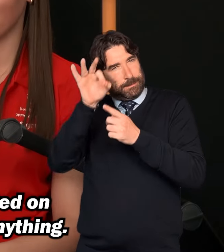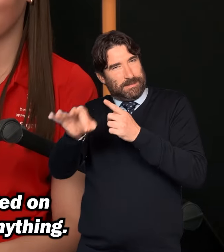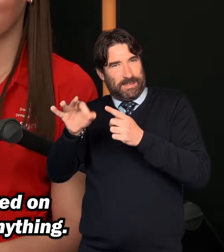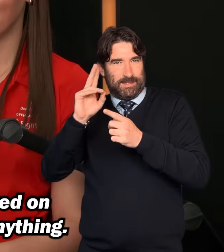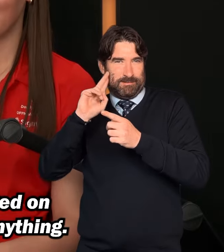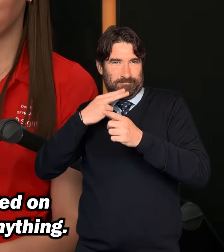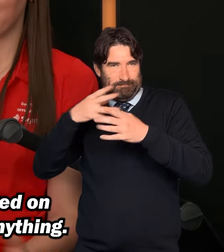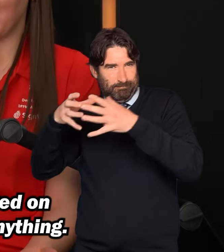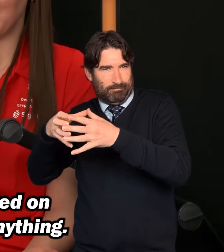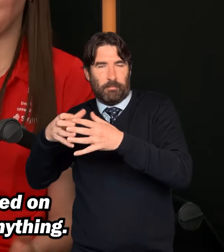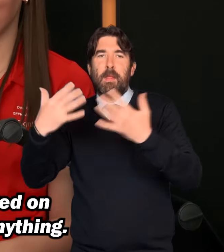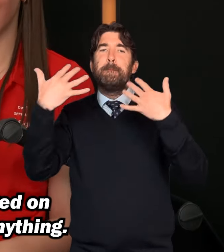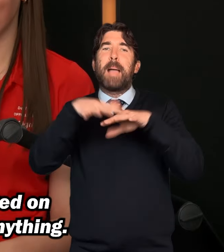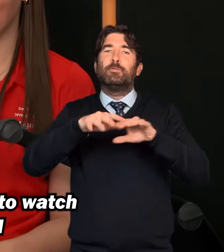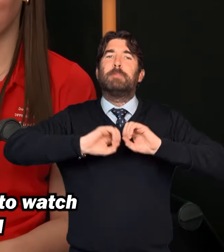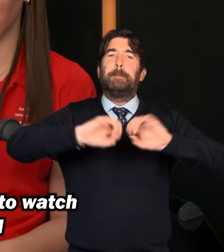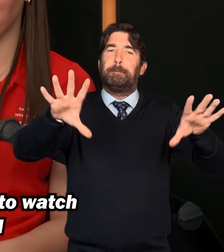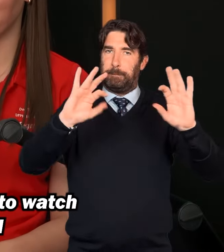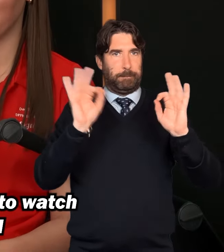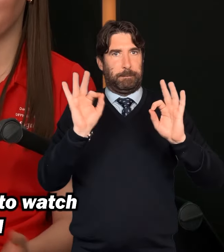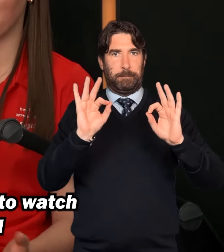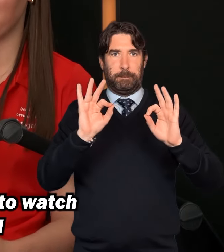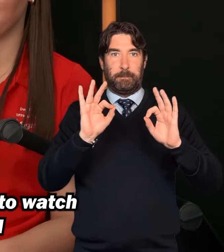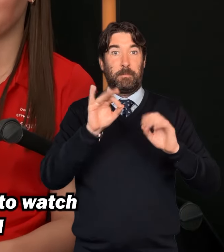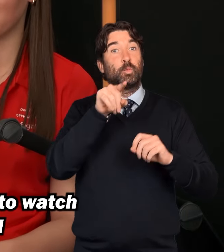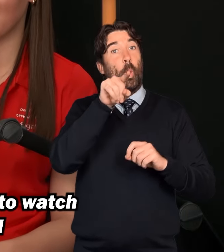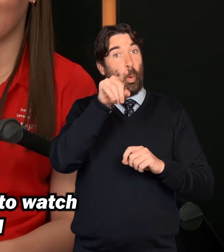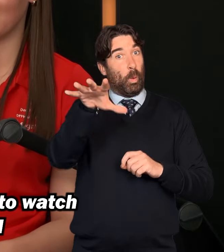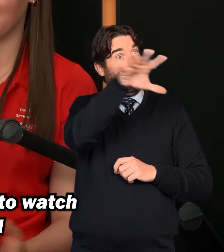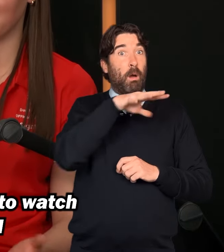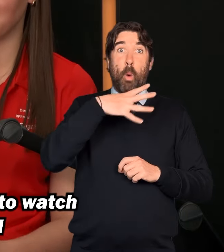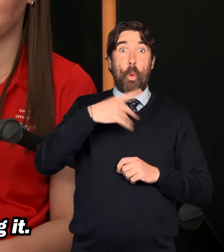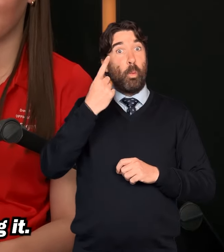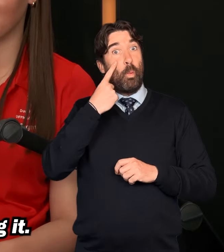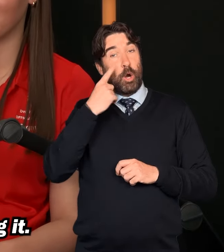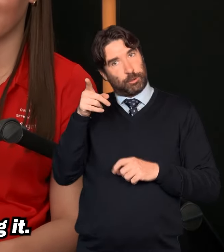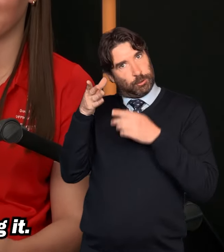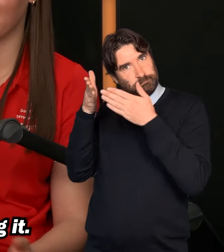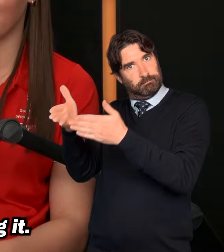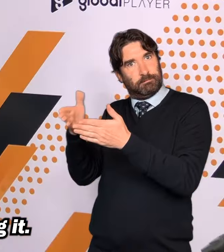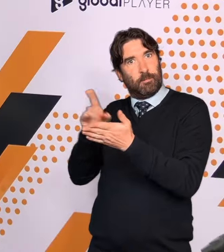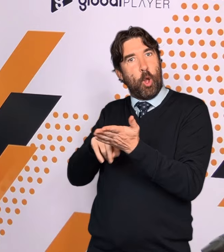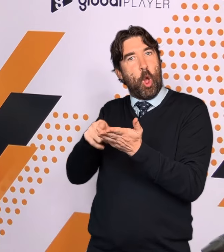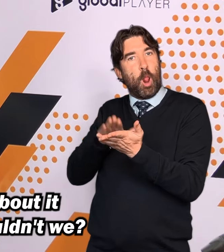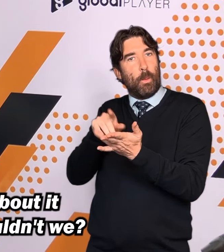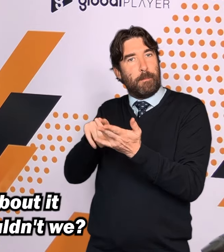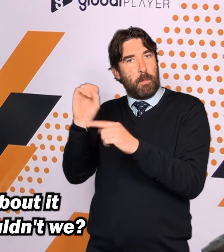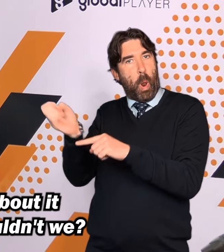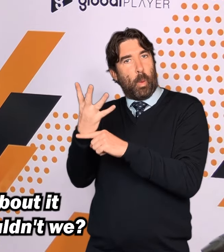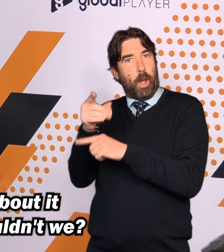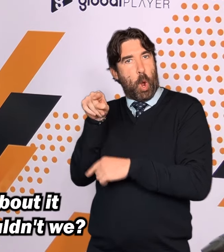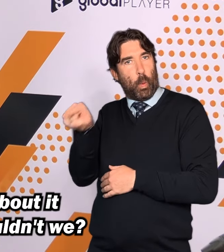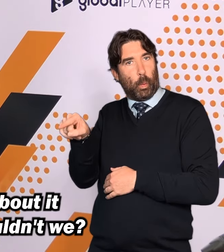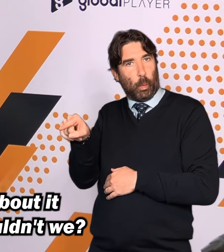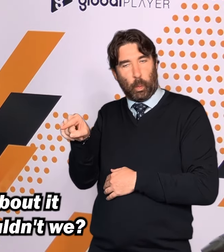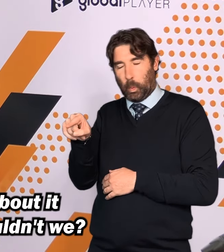major channels or anything, so the only way you'd be able to watch it is through the small channel that are covering it. But we should kind of find